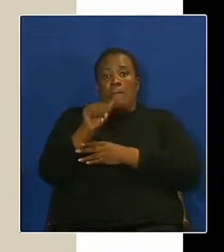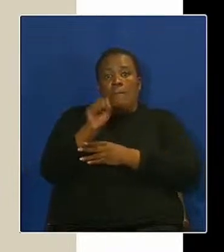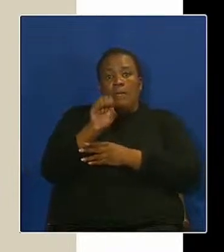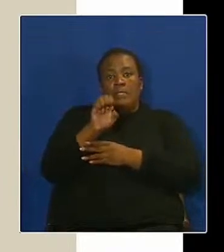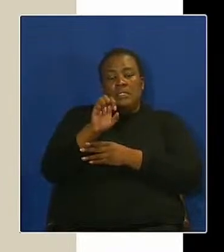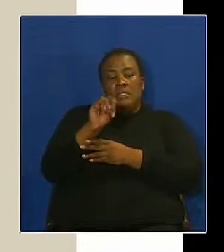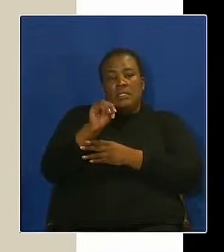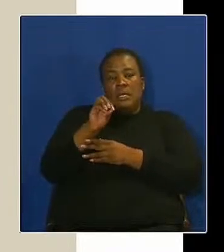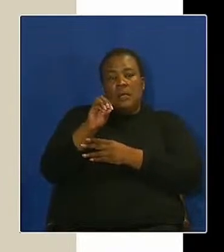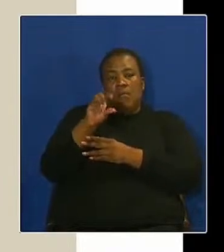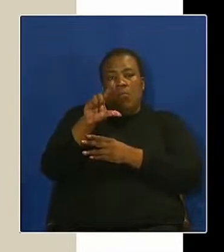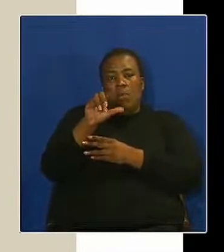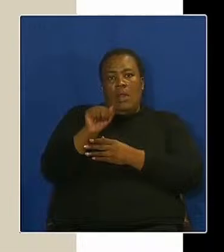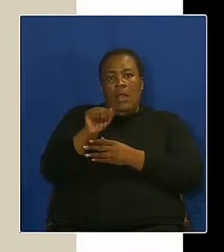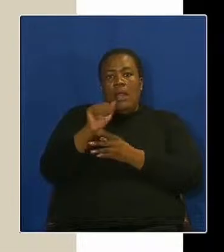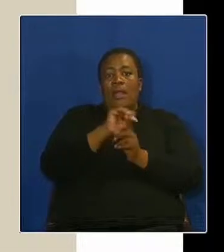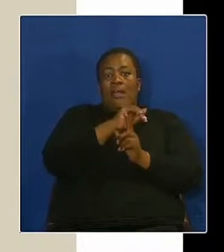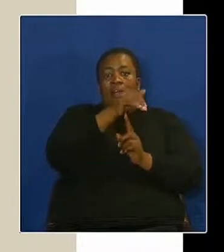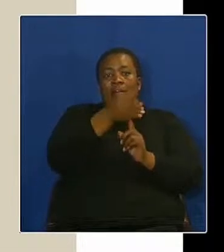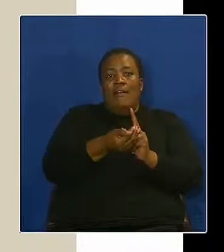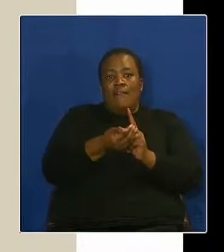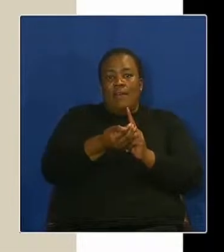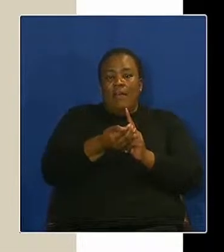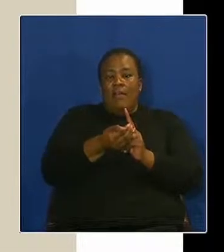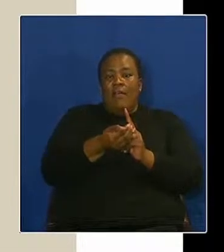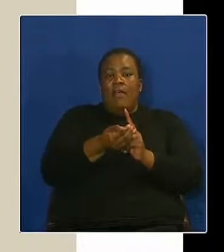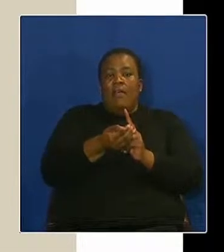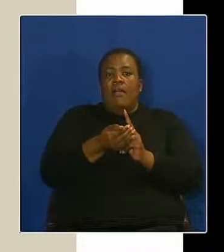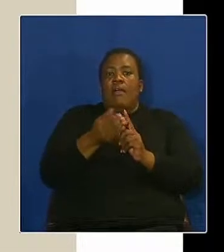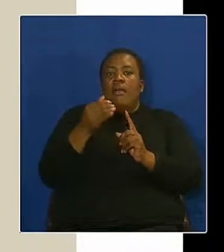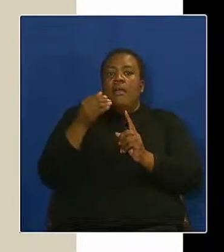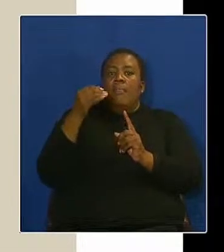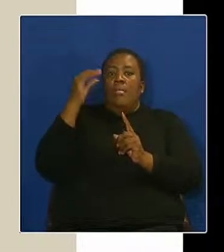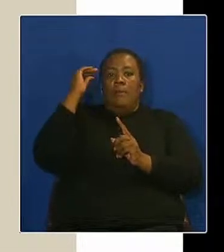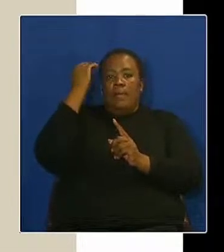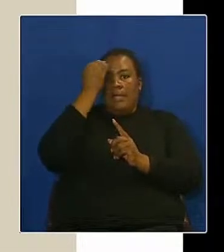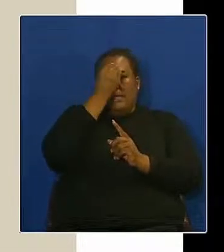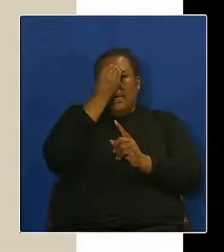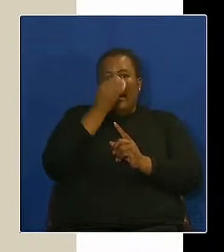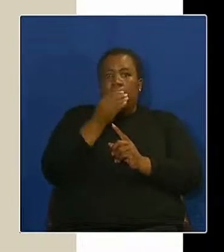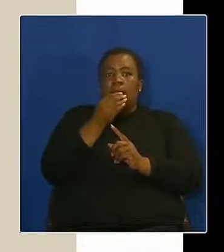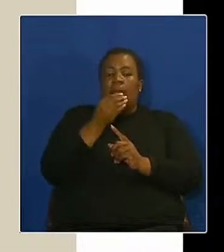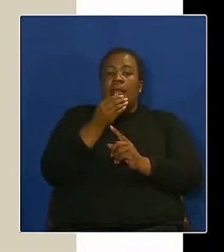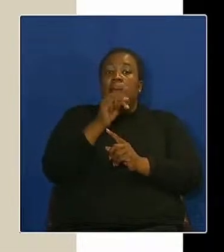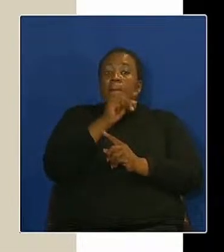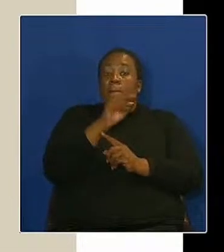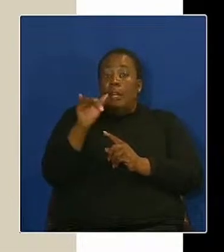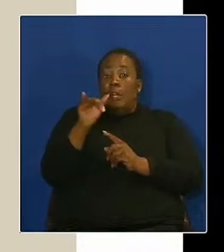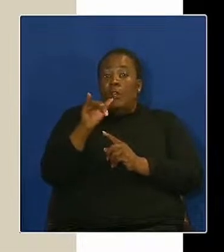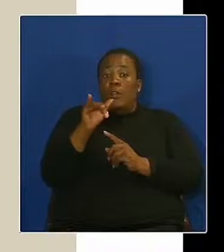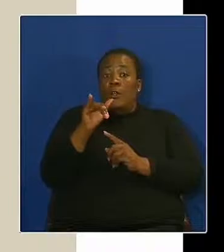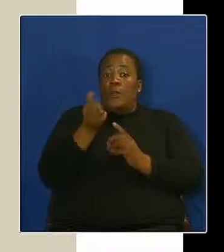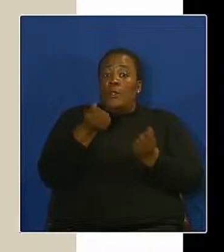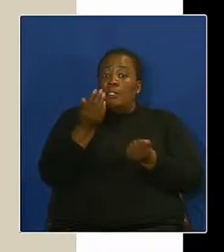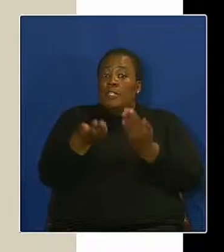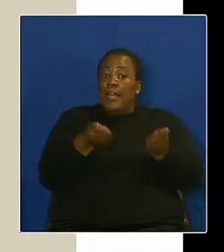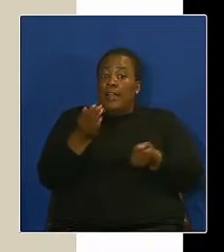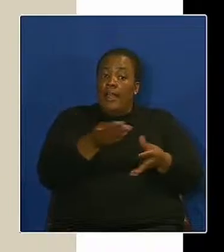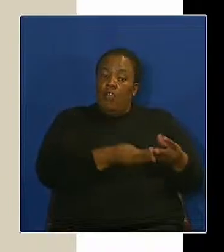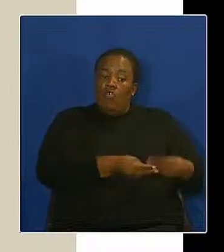Peggy Cele's 26 million tender corruption. The